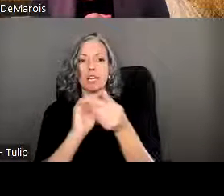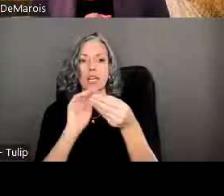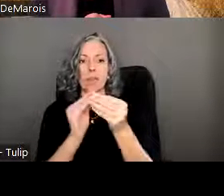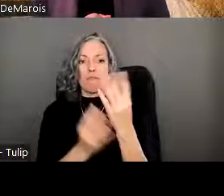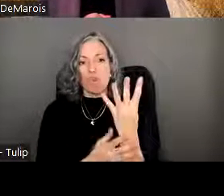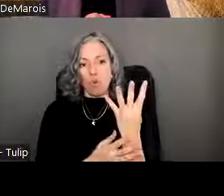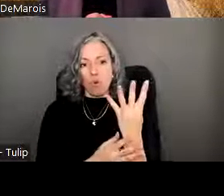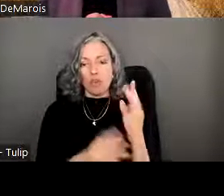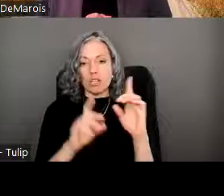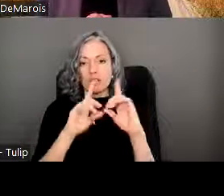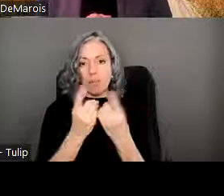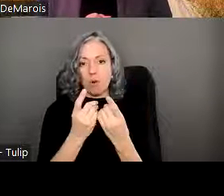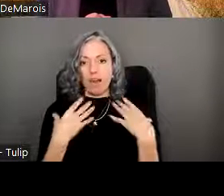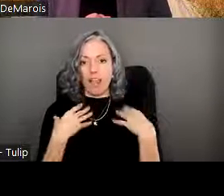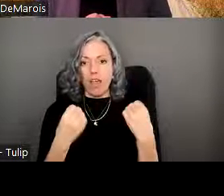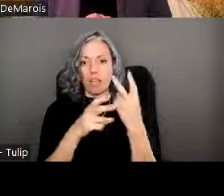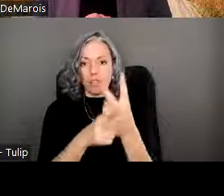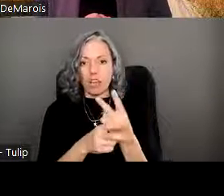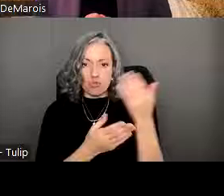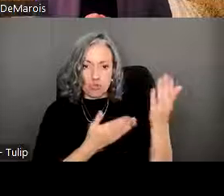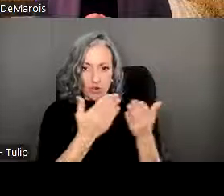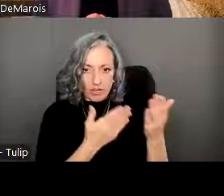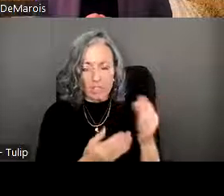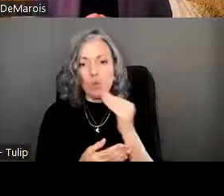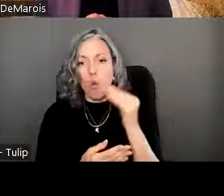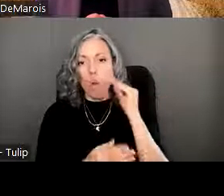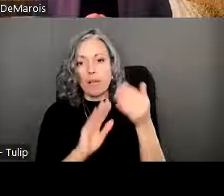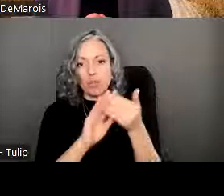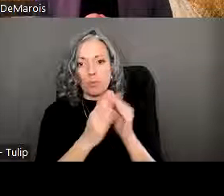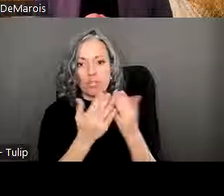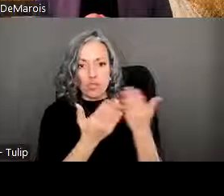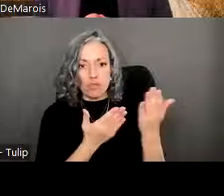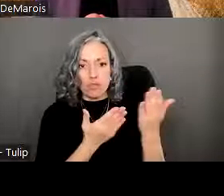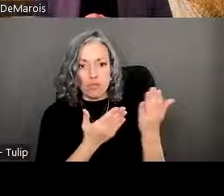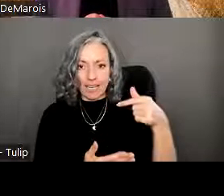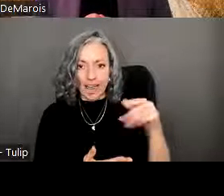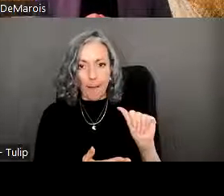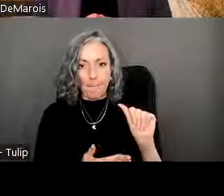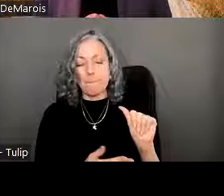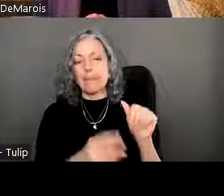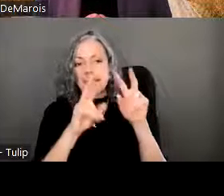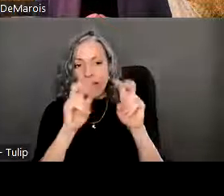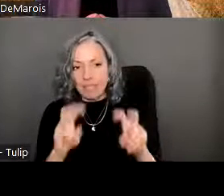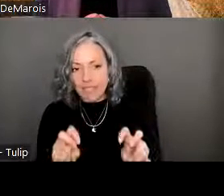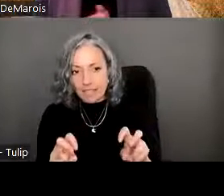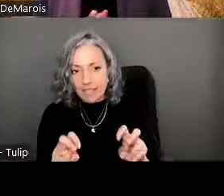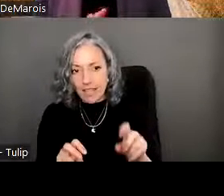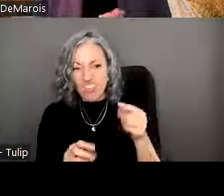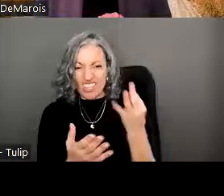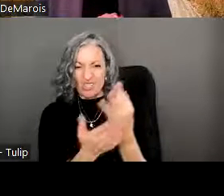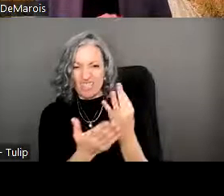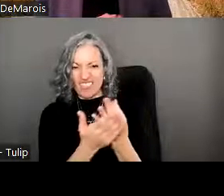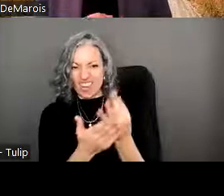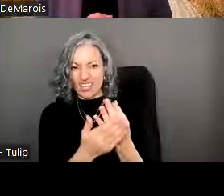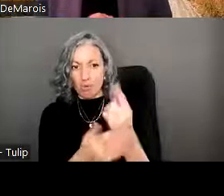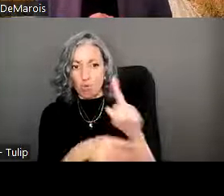of Healthcare Services on the home and community-based services gap analysis. This was funded in the budget a